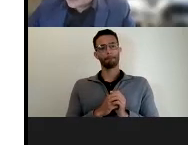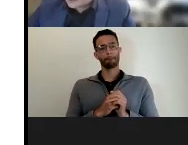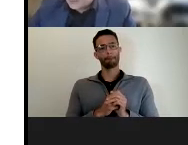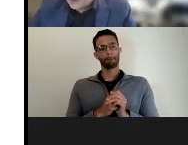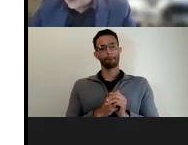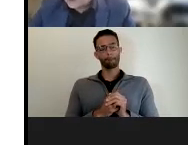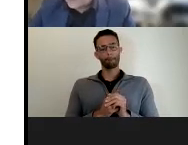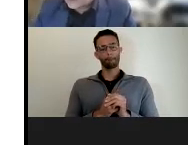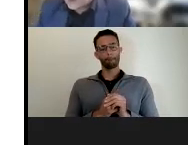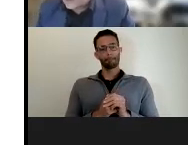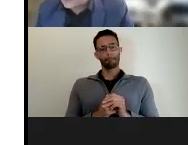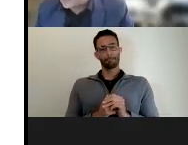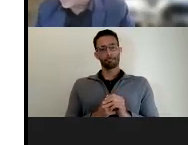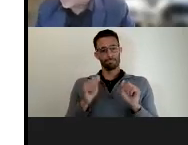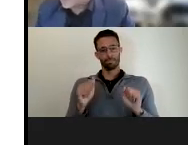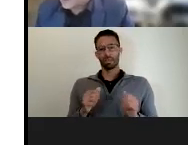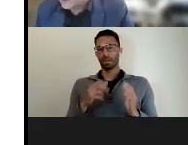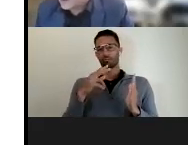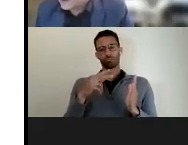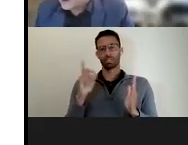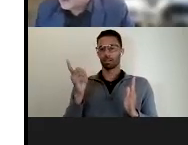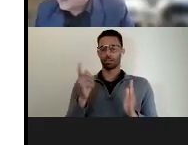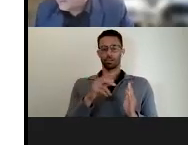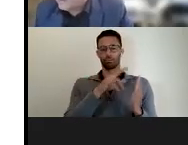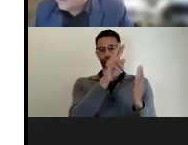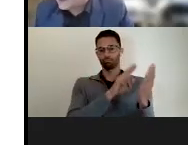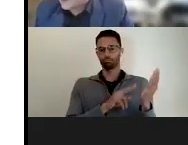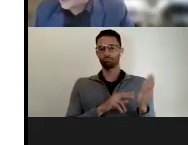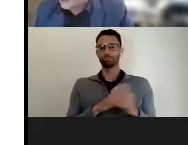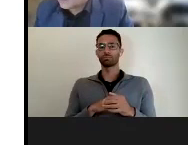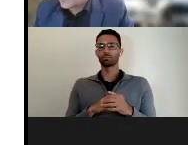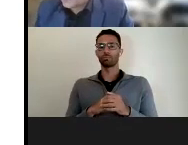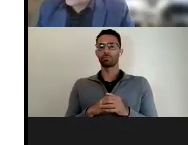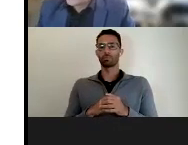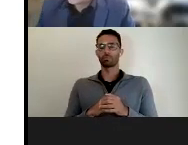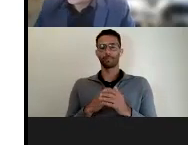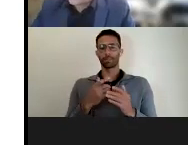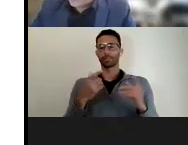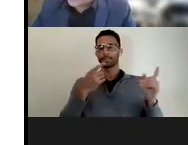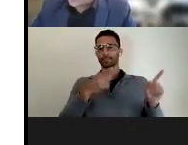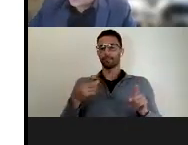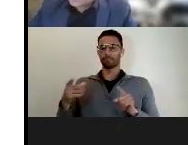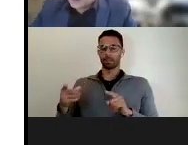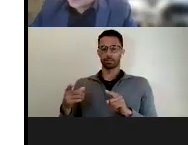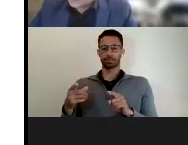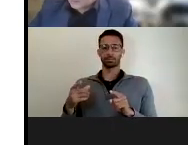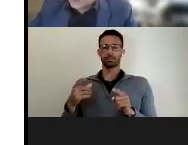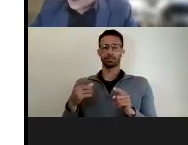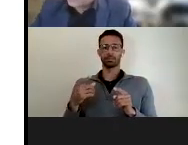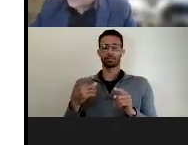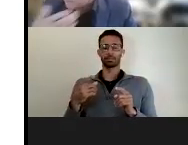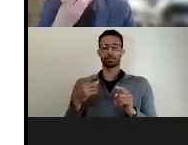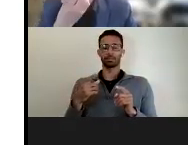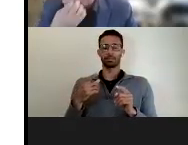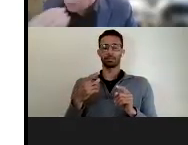And just you can read this later. It's just events that occurred that dealt with issues of housing, either as part of the